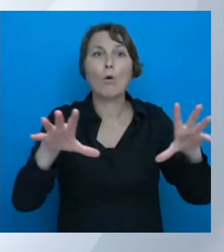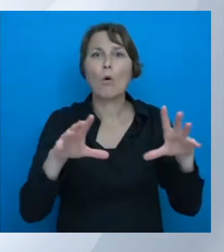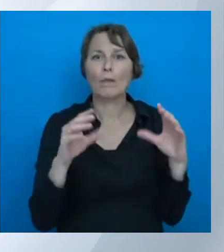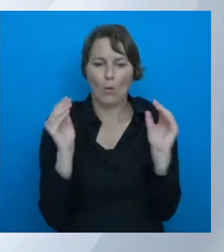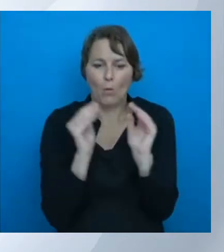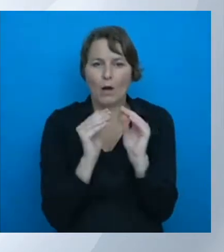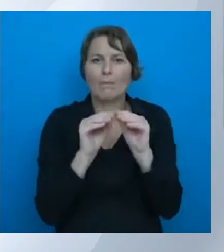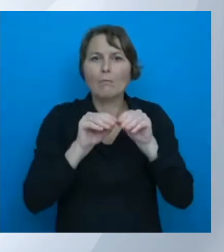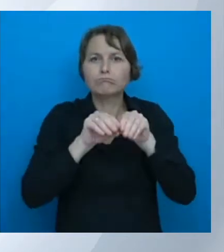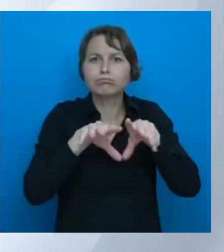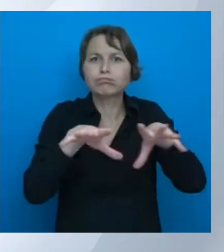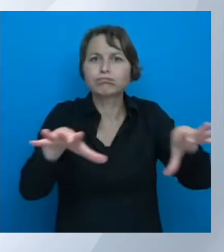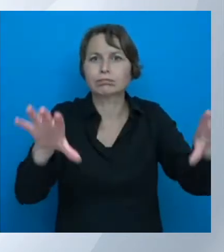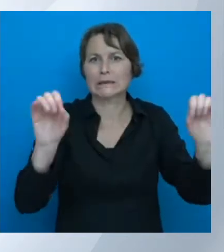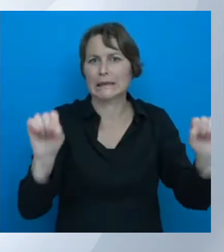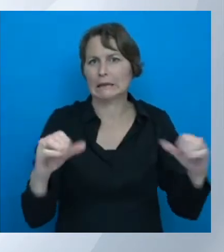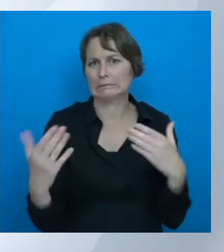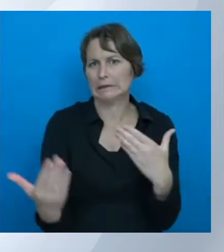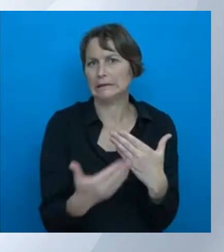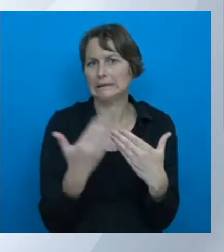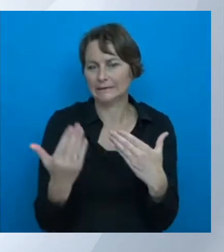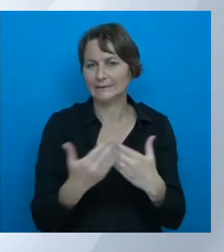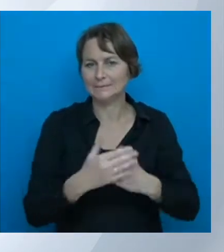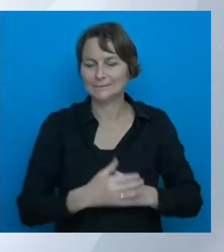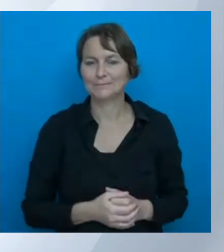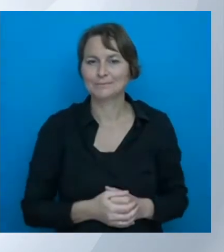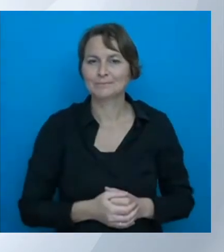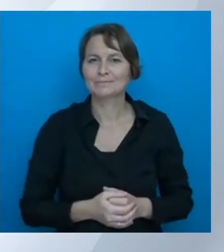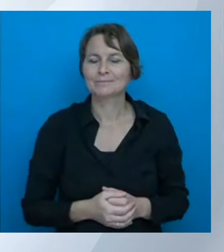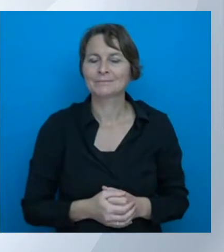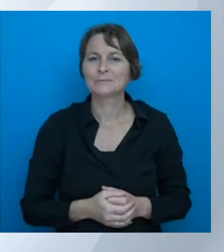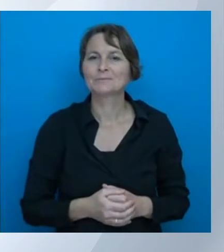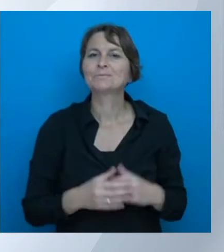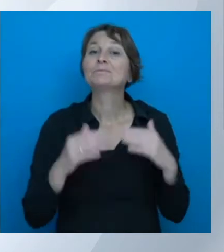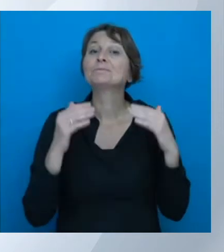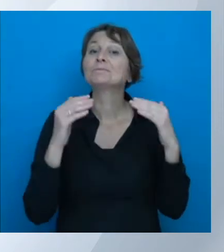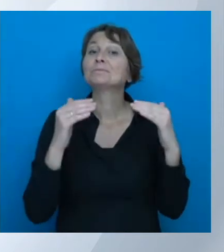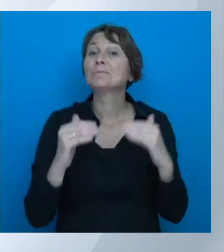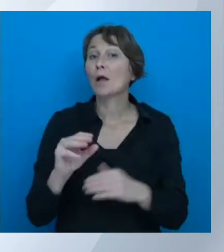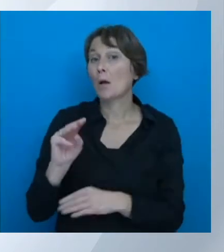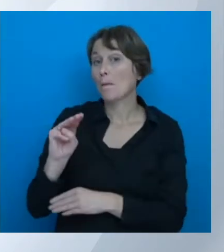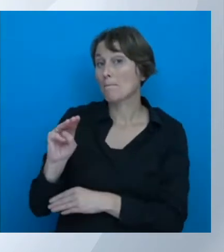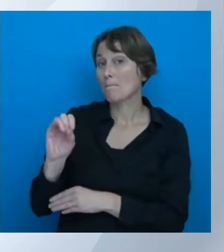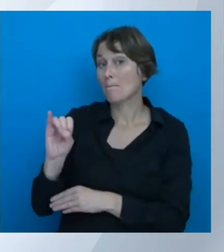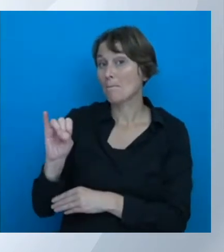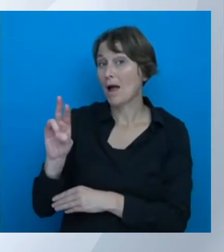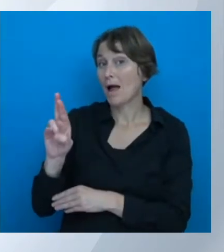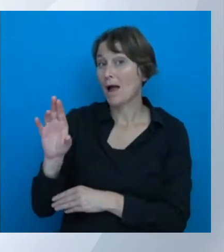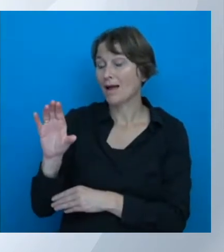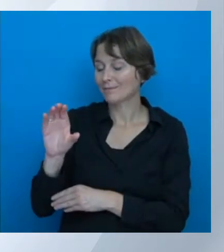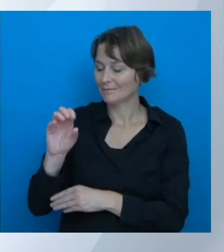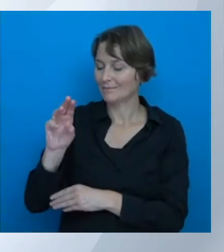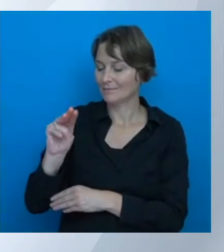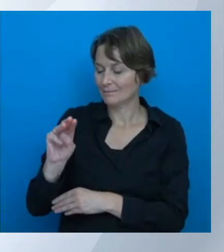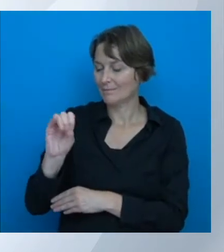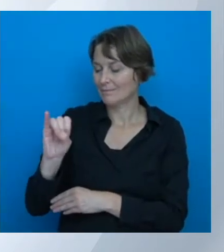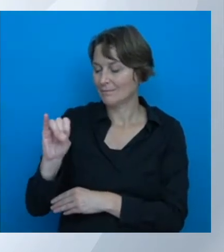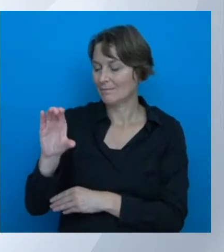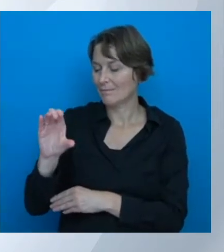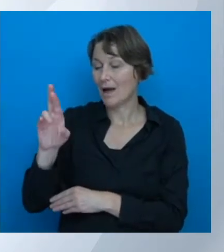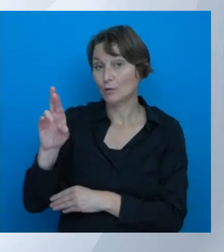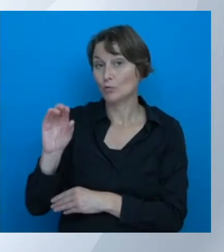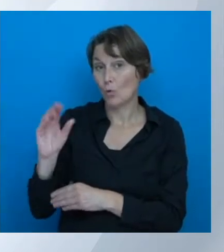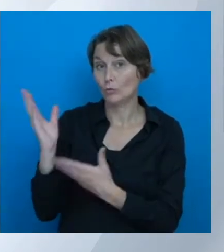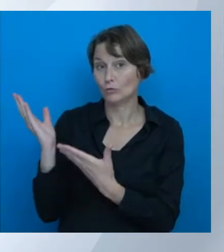Now let's talk about microservices. Microservices architecture is a very important piece of cloud native equation.